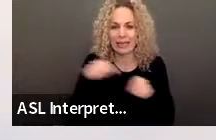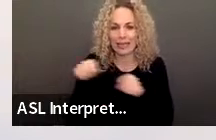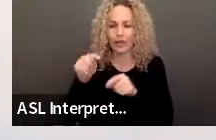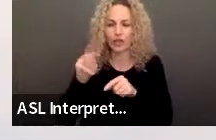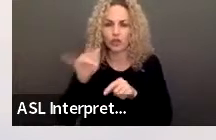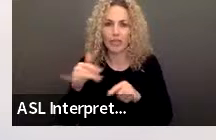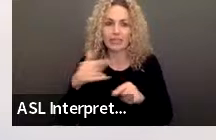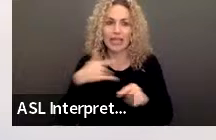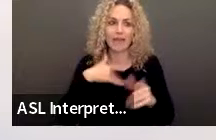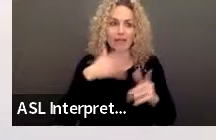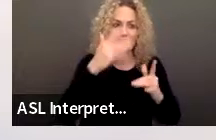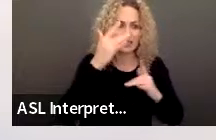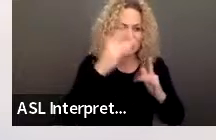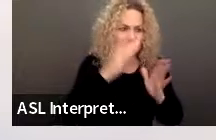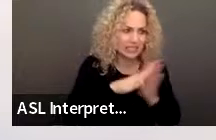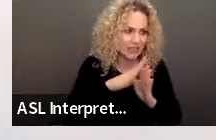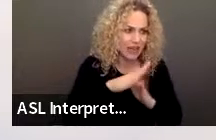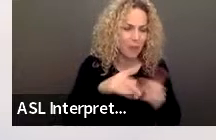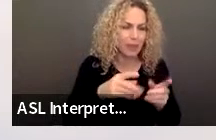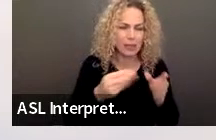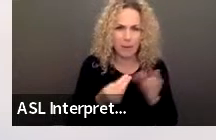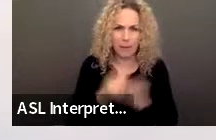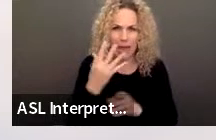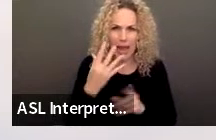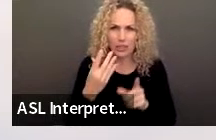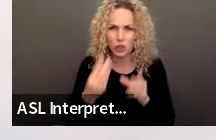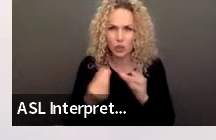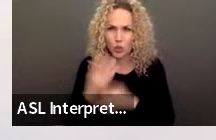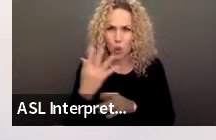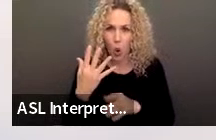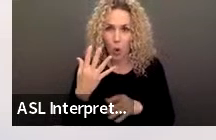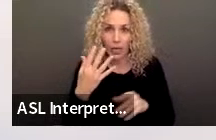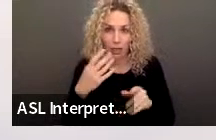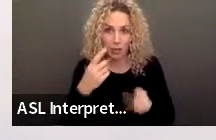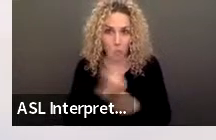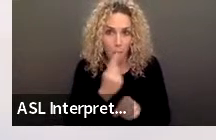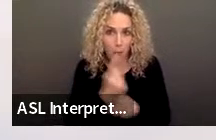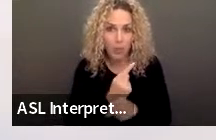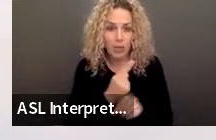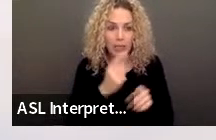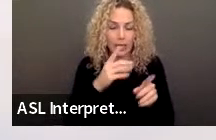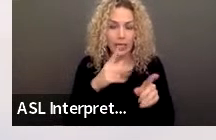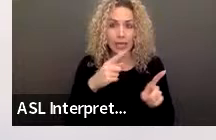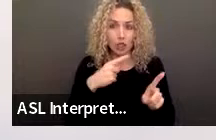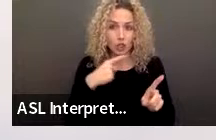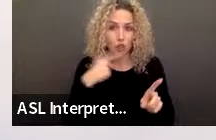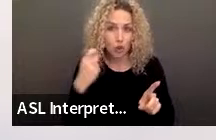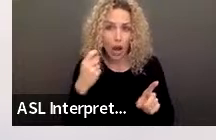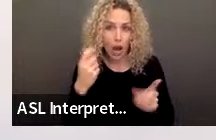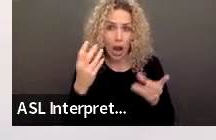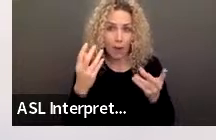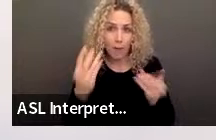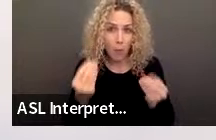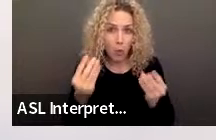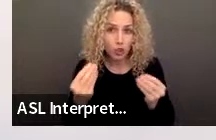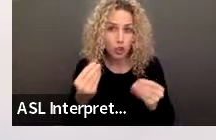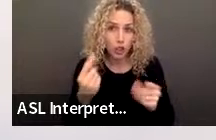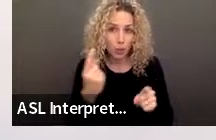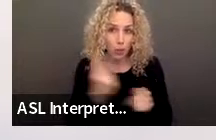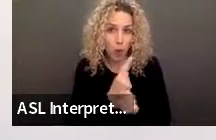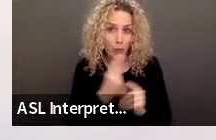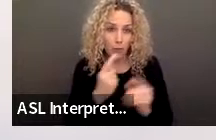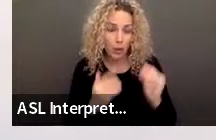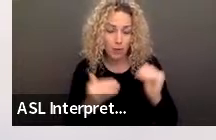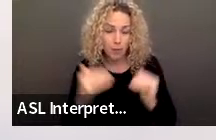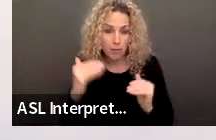there's any disease developing, if the plants are growing the way they should, if the dryness or moisture level is proper.